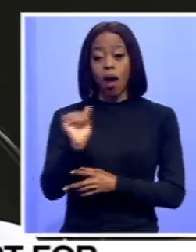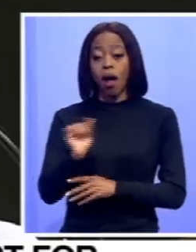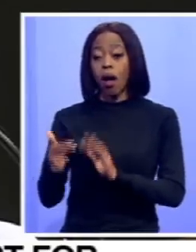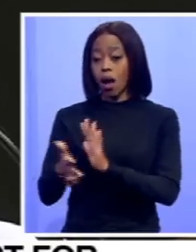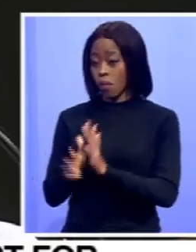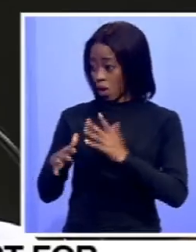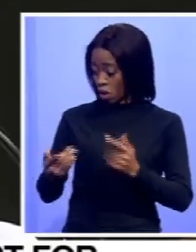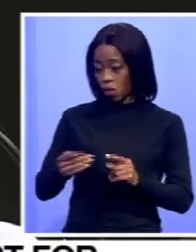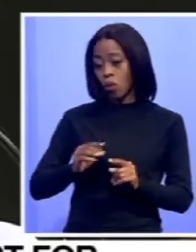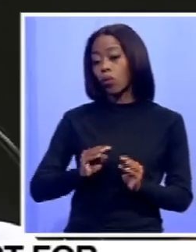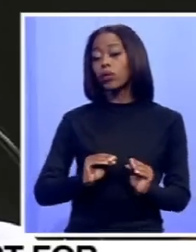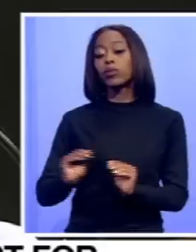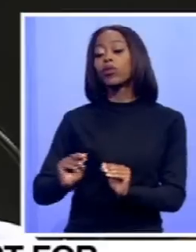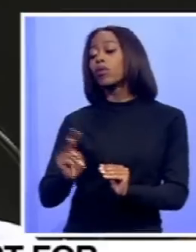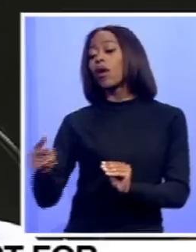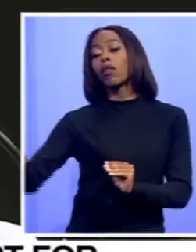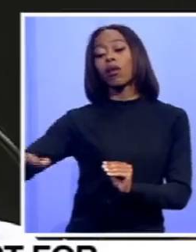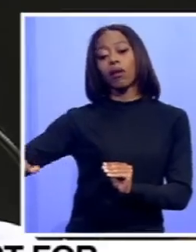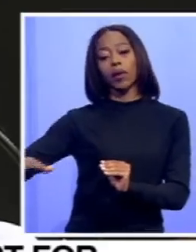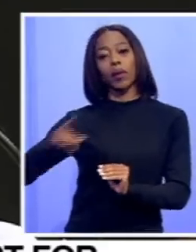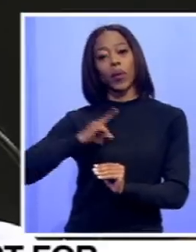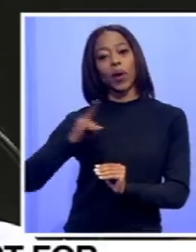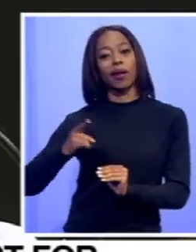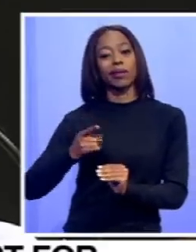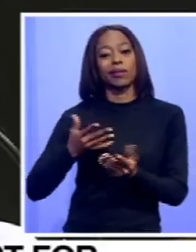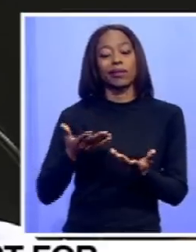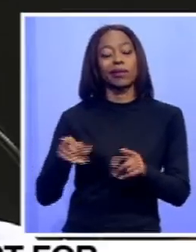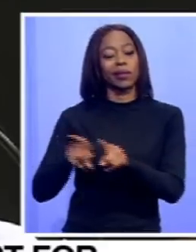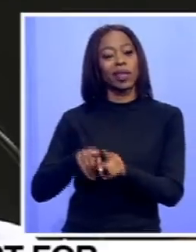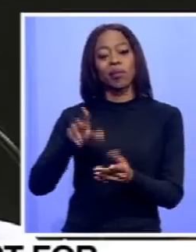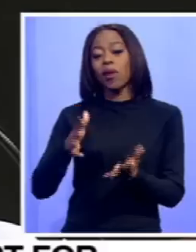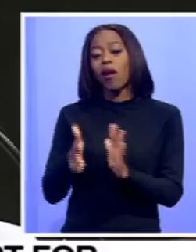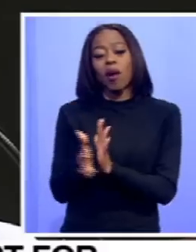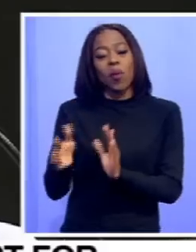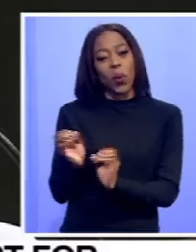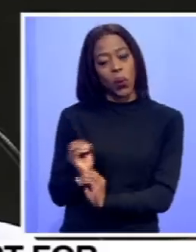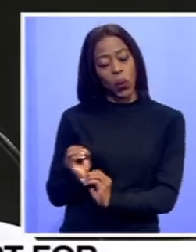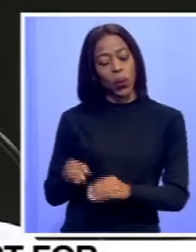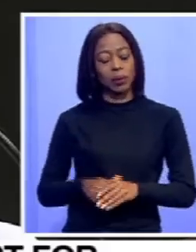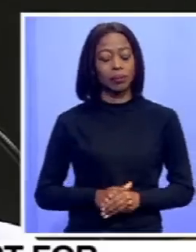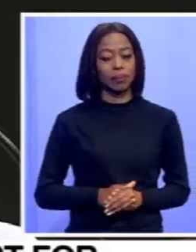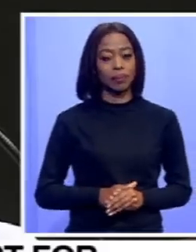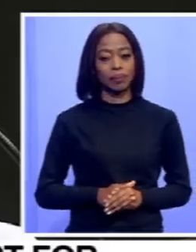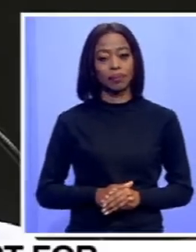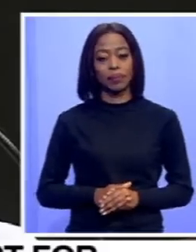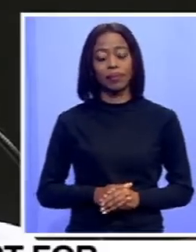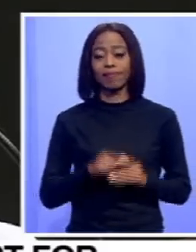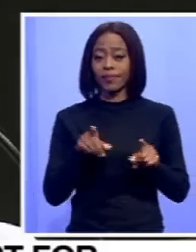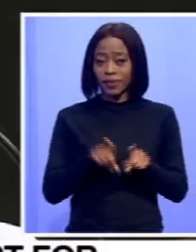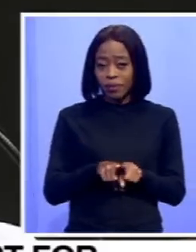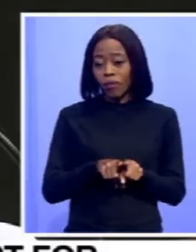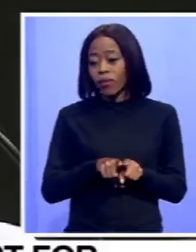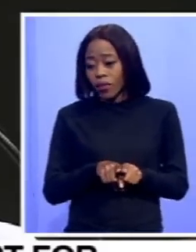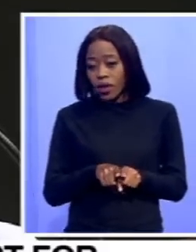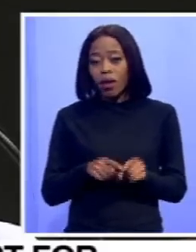be diverted to an alternative designated area for non-permit carrying vehicles. Sub 40. He conceded that did not have the